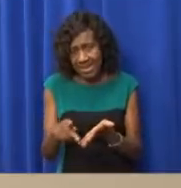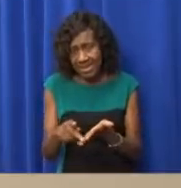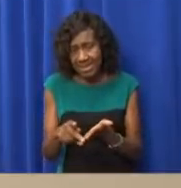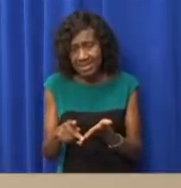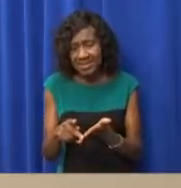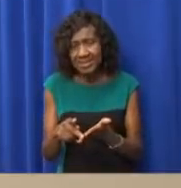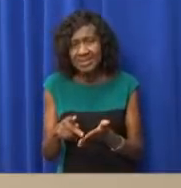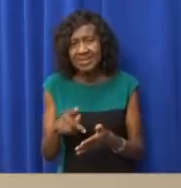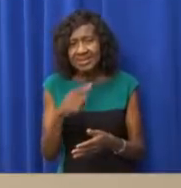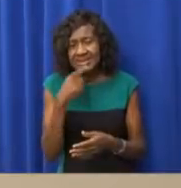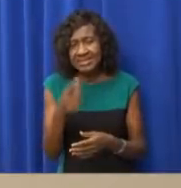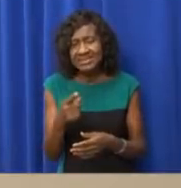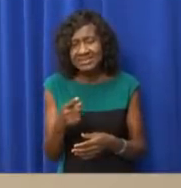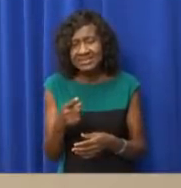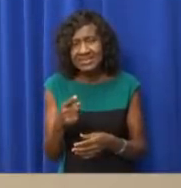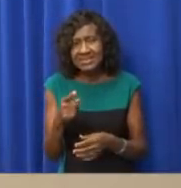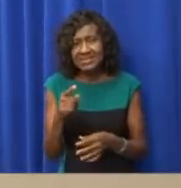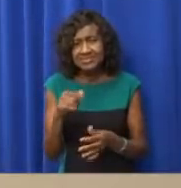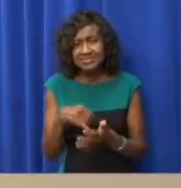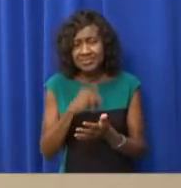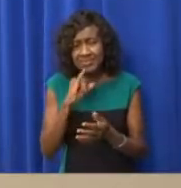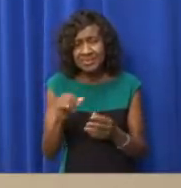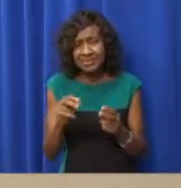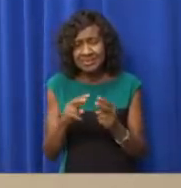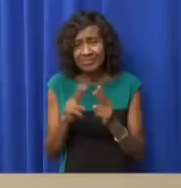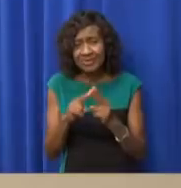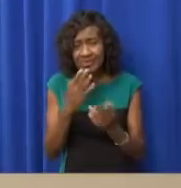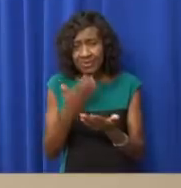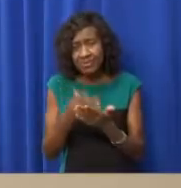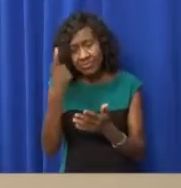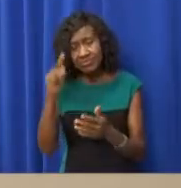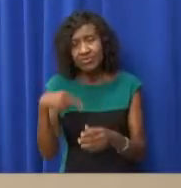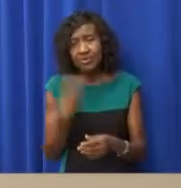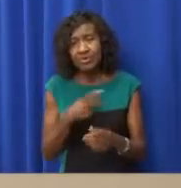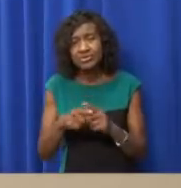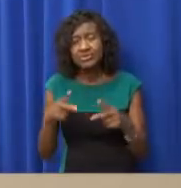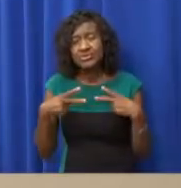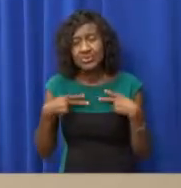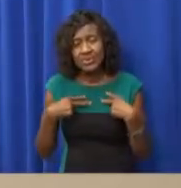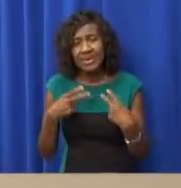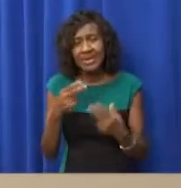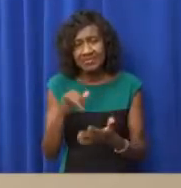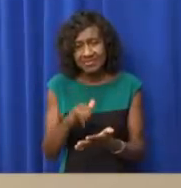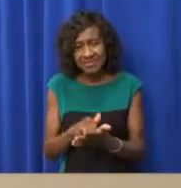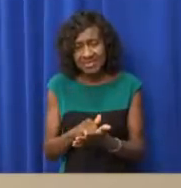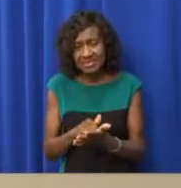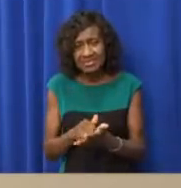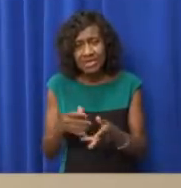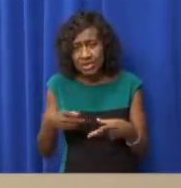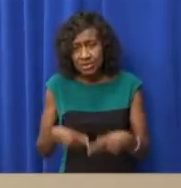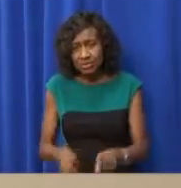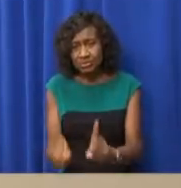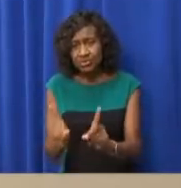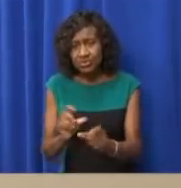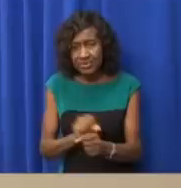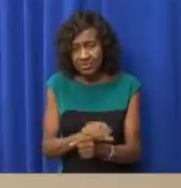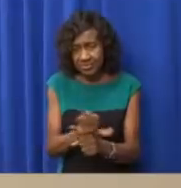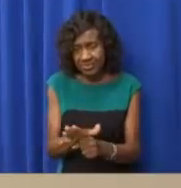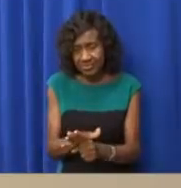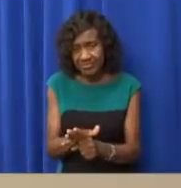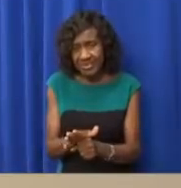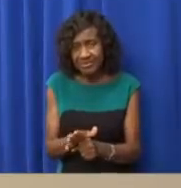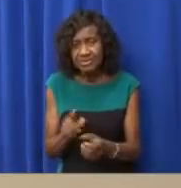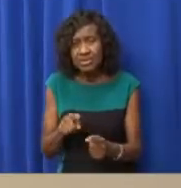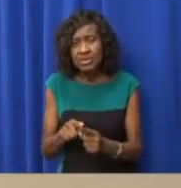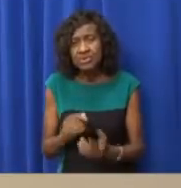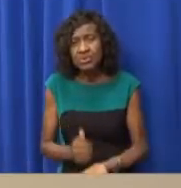to be moving forward with this during a very serious pandemic, and managing the COVID risk in how we move